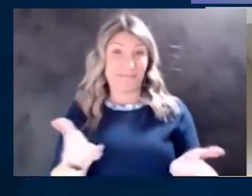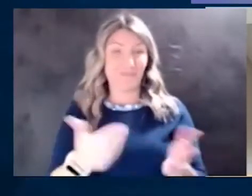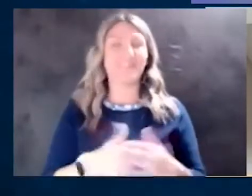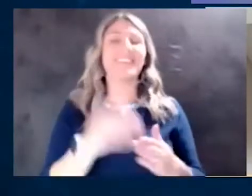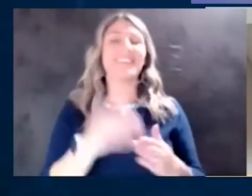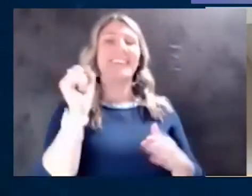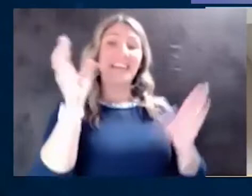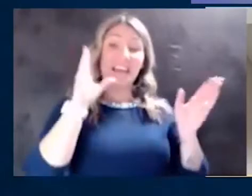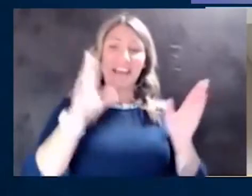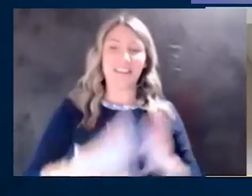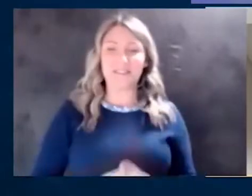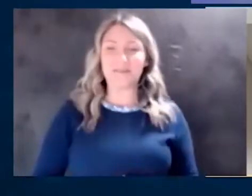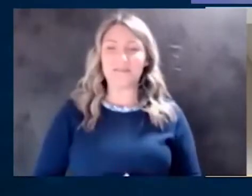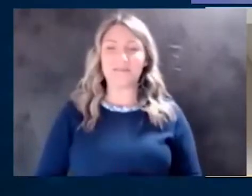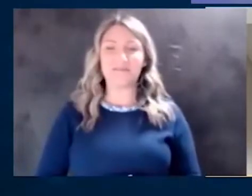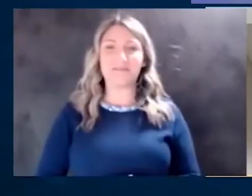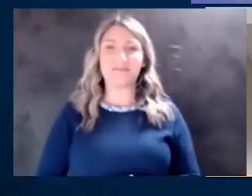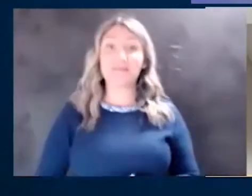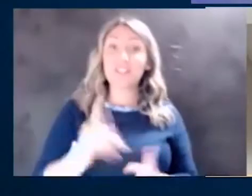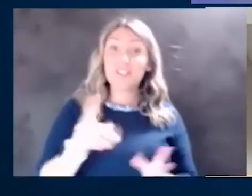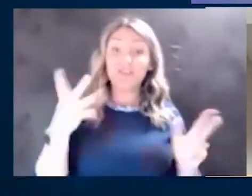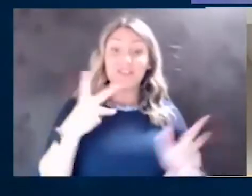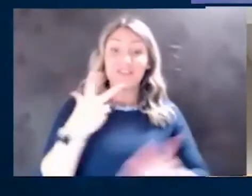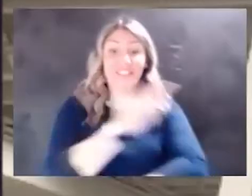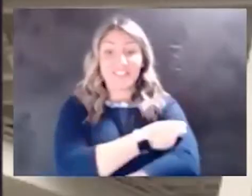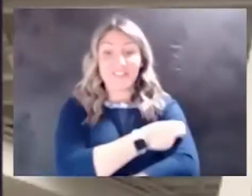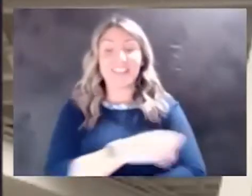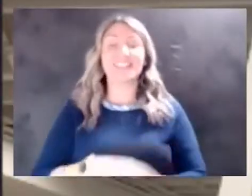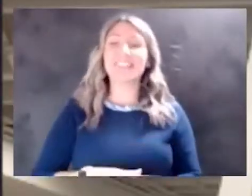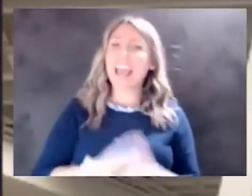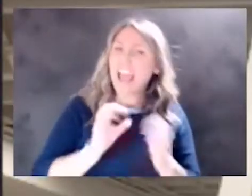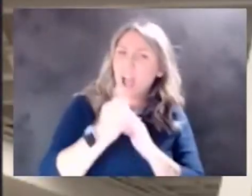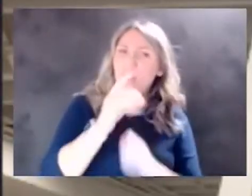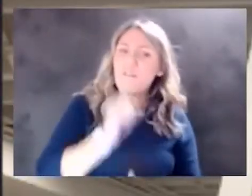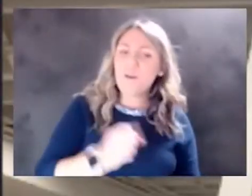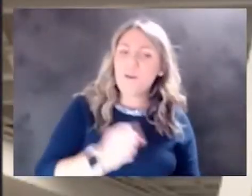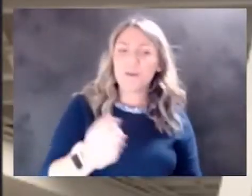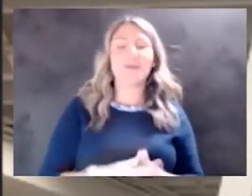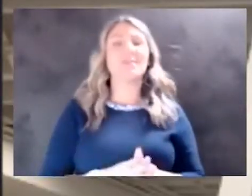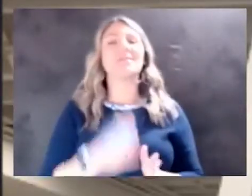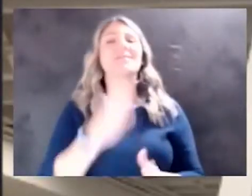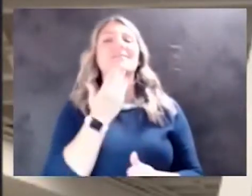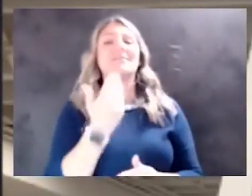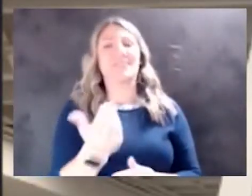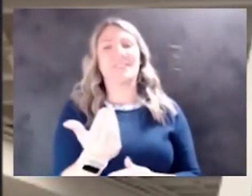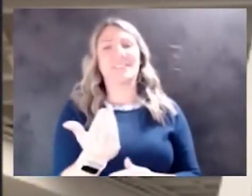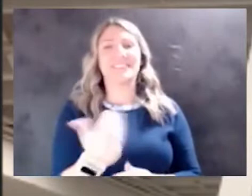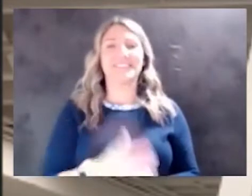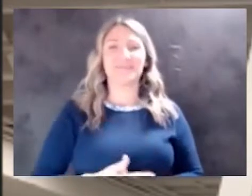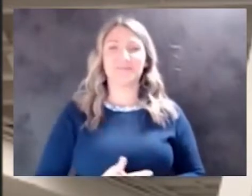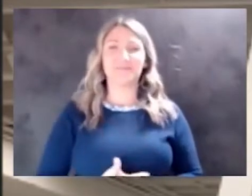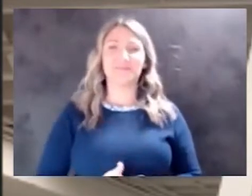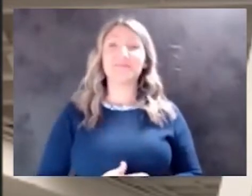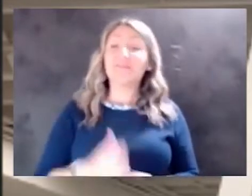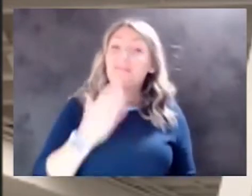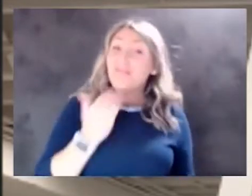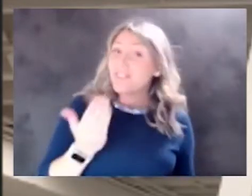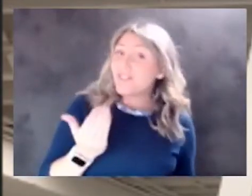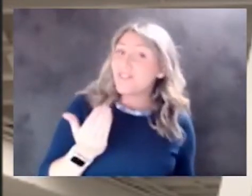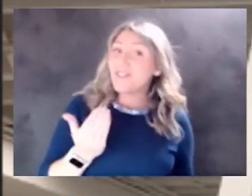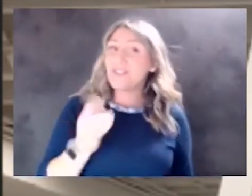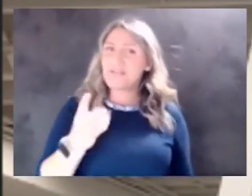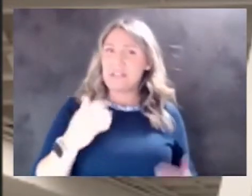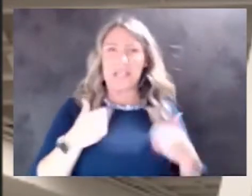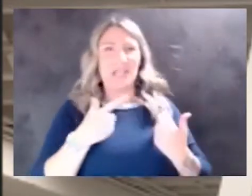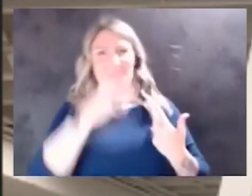All right, Dylan, you got vaccinated. So how old are you? I am 15. 15, okay. You're a young man. You're not driving